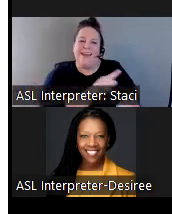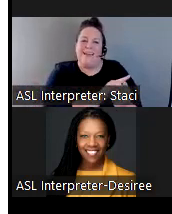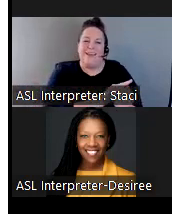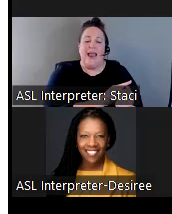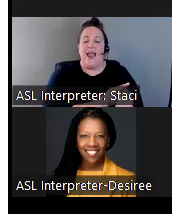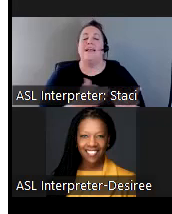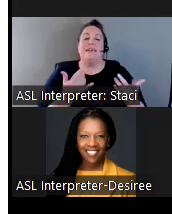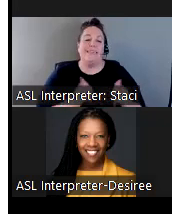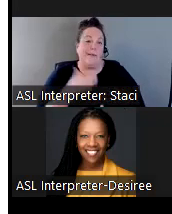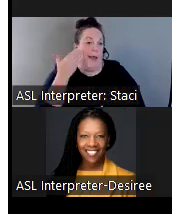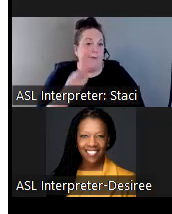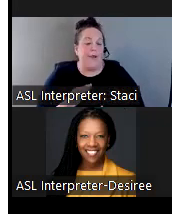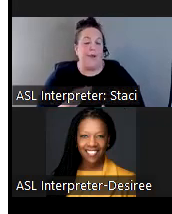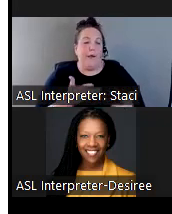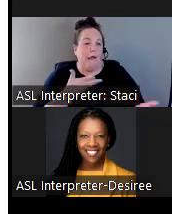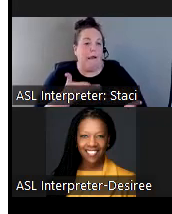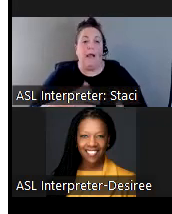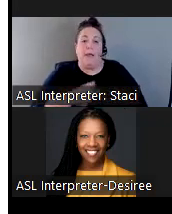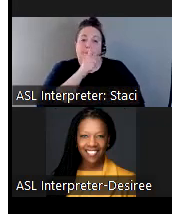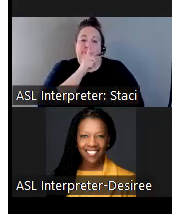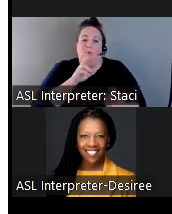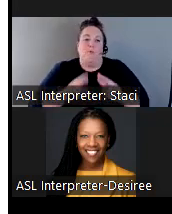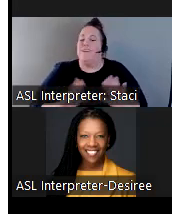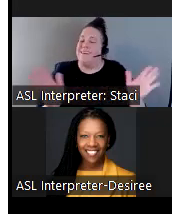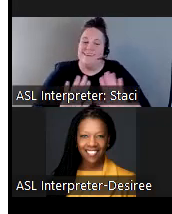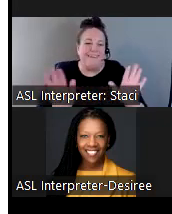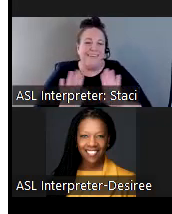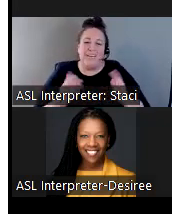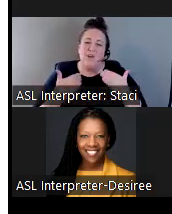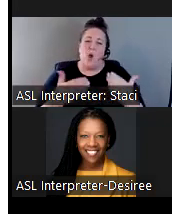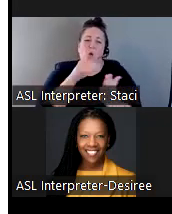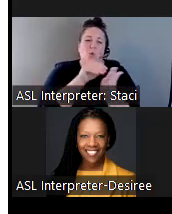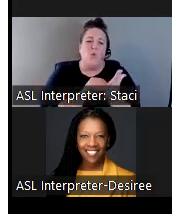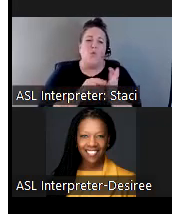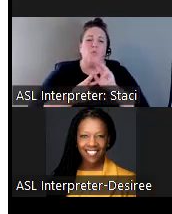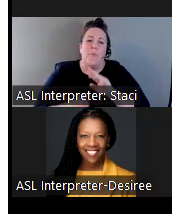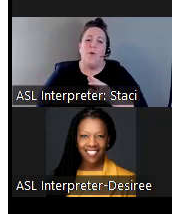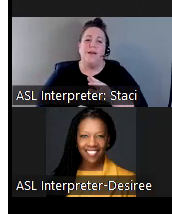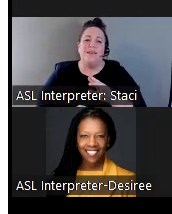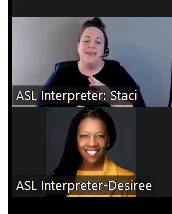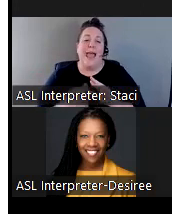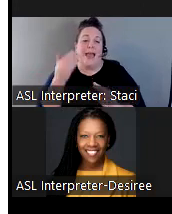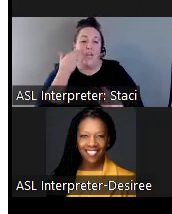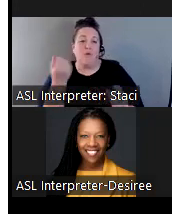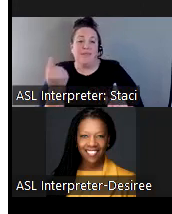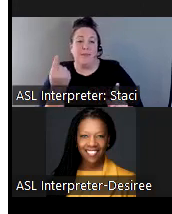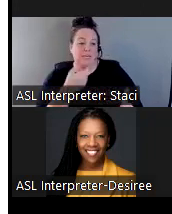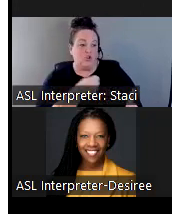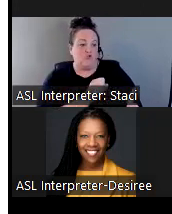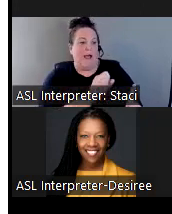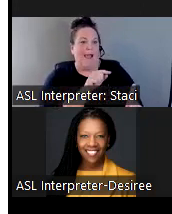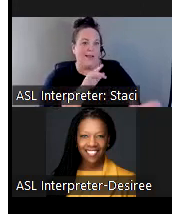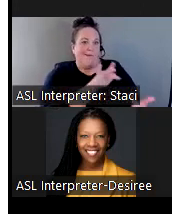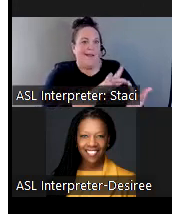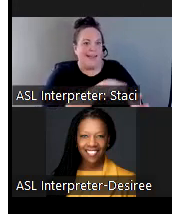don't know, I won't report yet. Don't do that. Put it in there, because it could be they won't come back, but at least we know something was attempted. It's